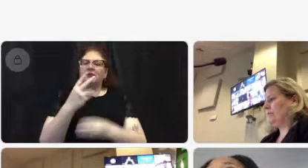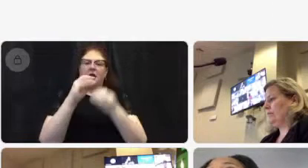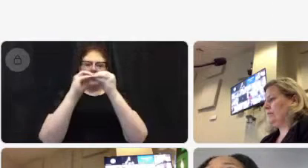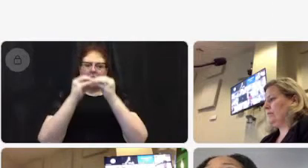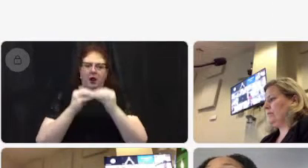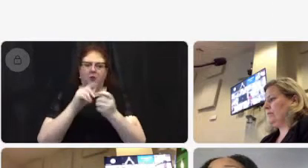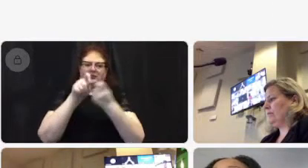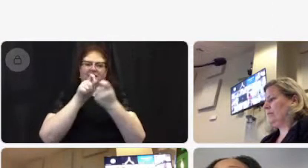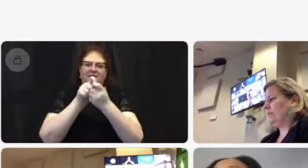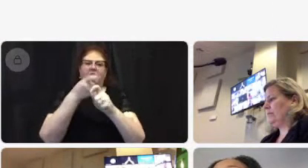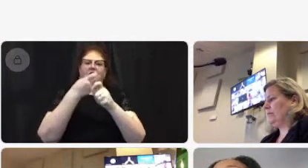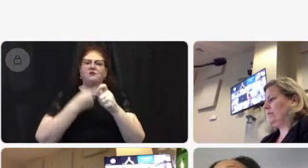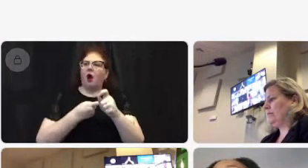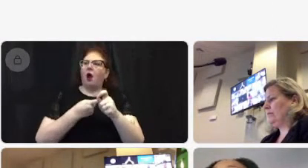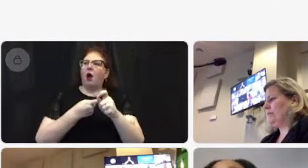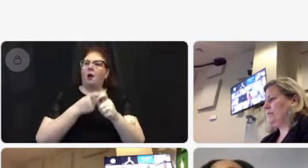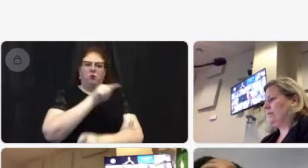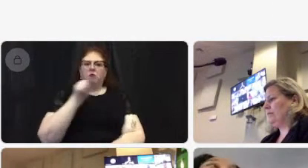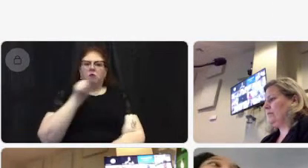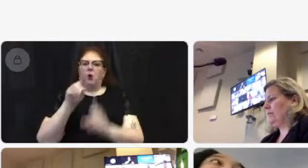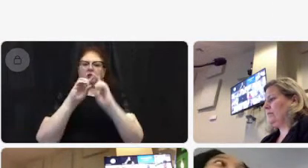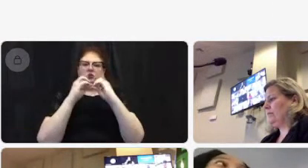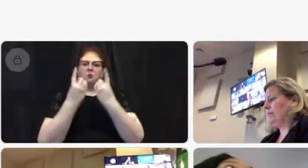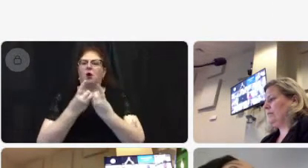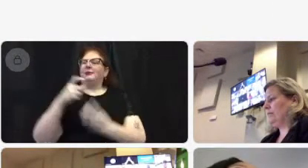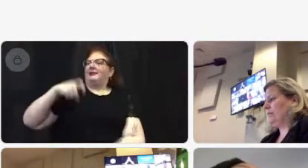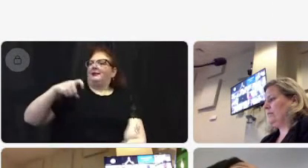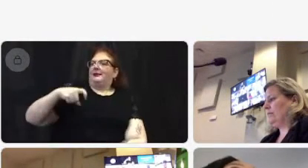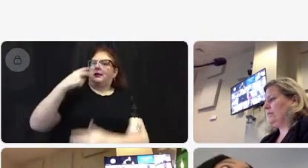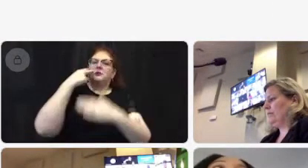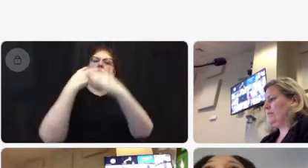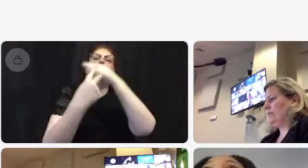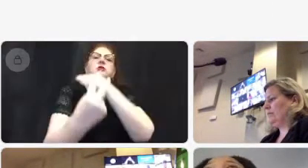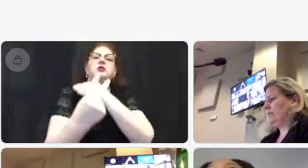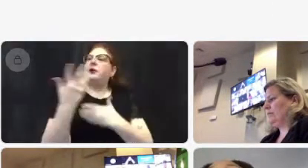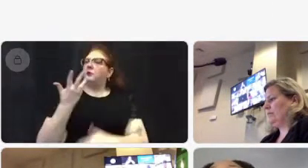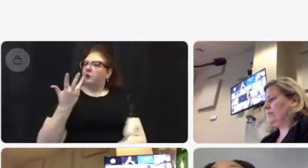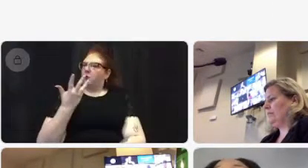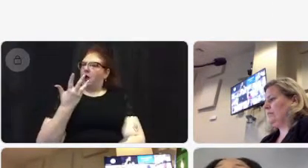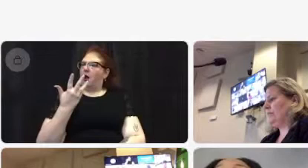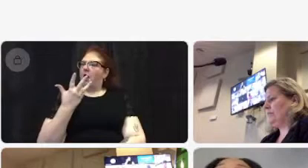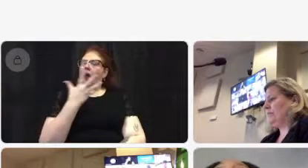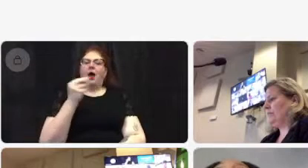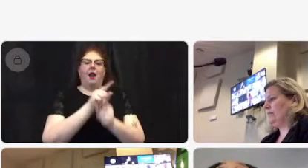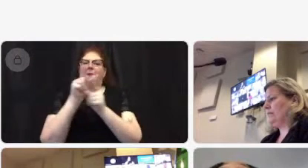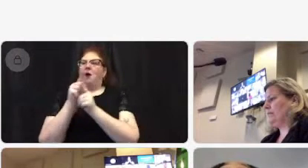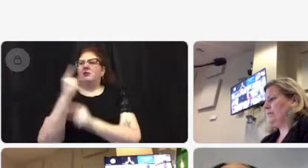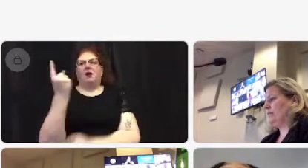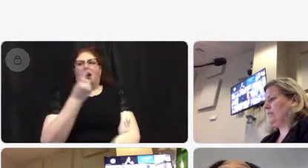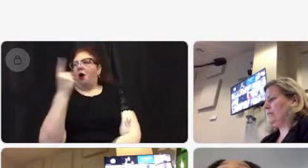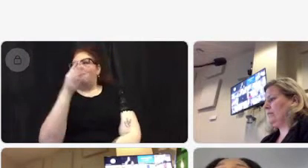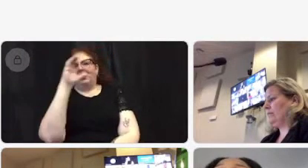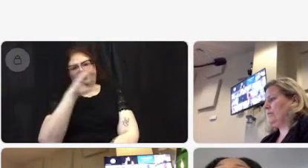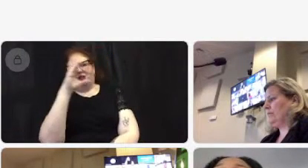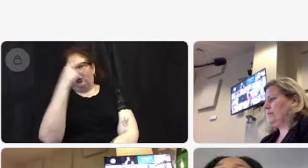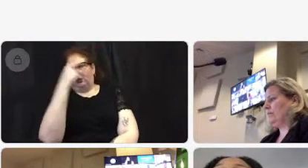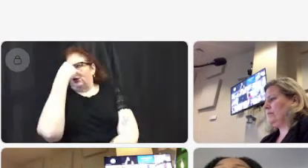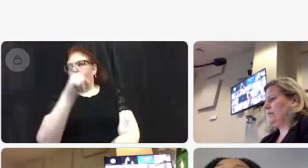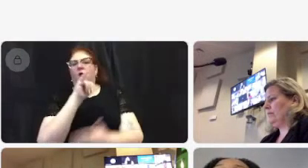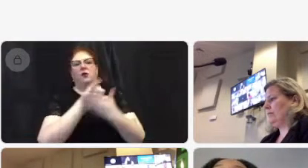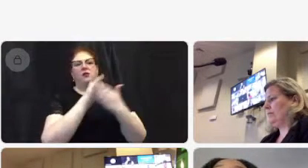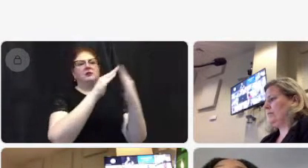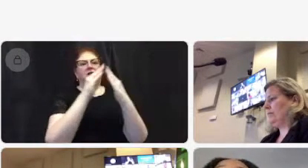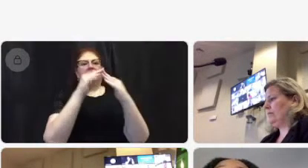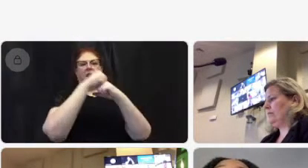the needs are projected out. And then I'm always going to look for infrastructure dollars in a variety of